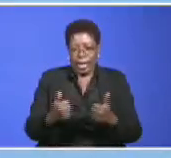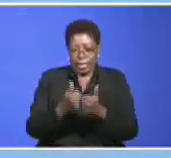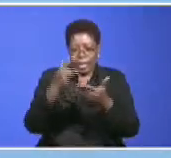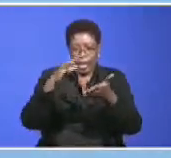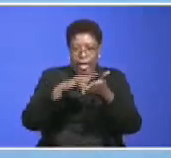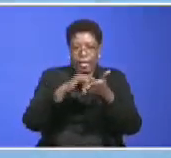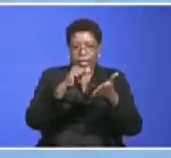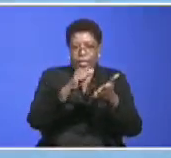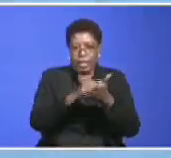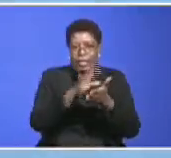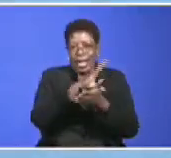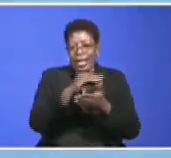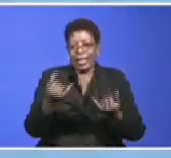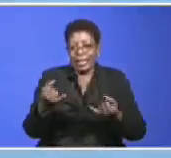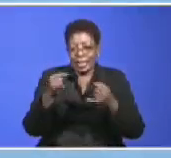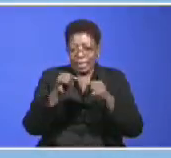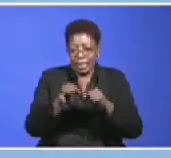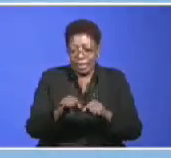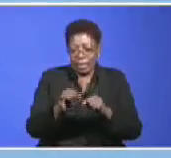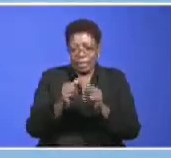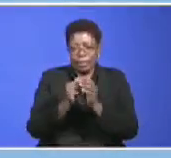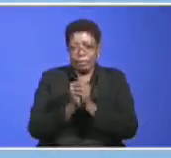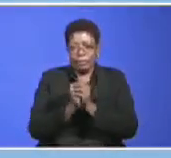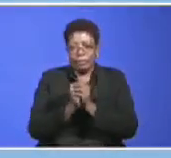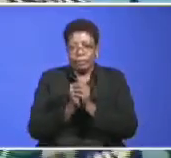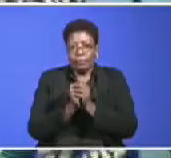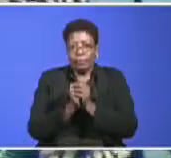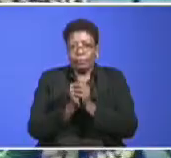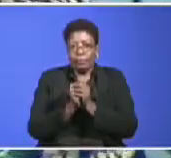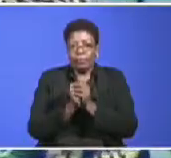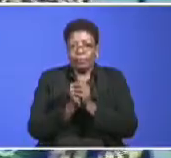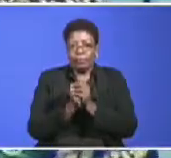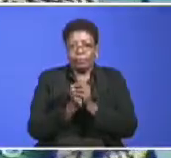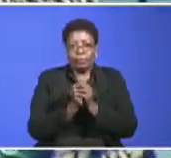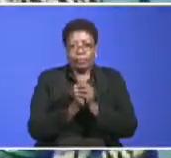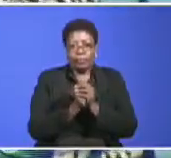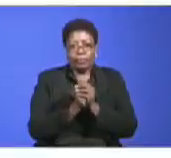and incidents. For the ZNS News Network, I'm Makush Lapinder.